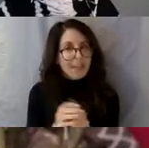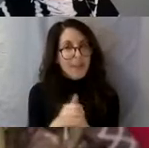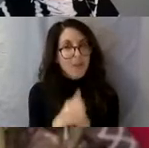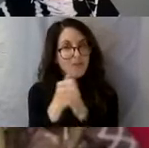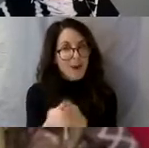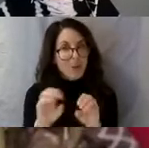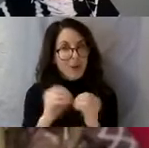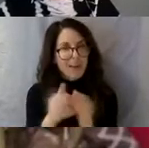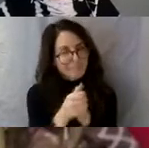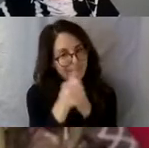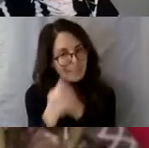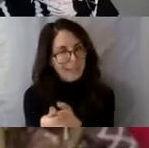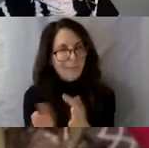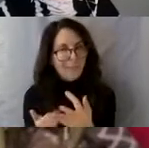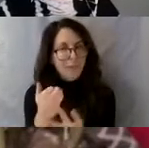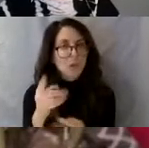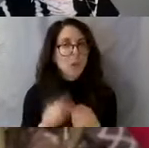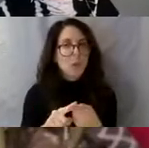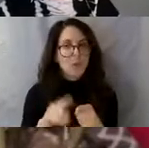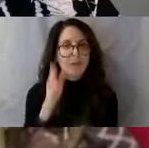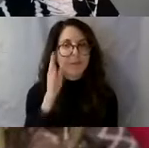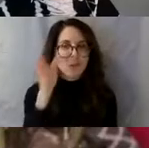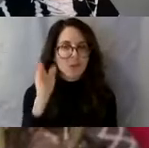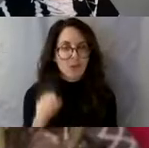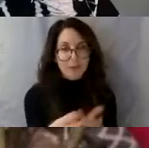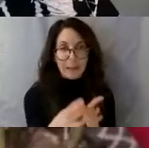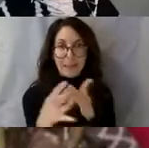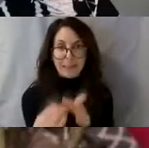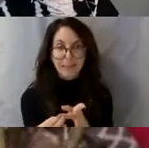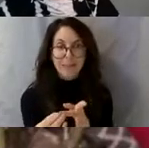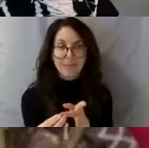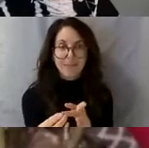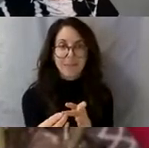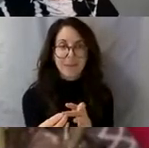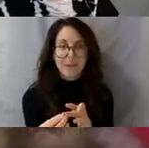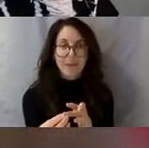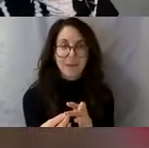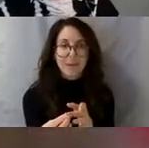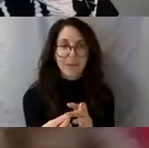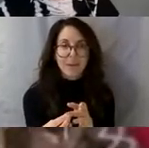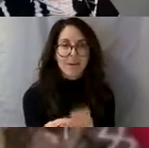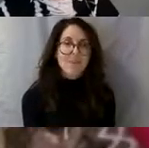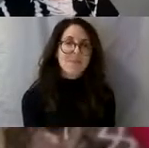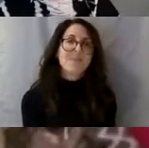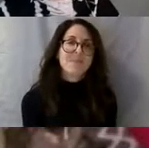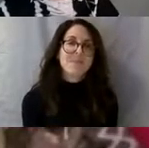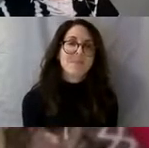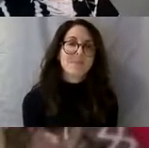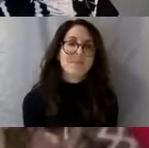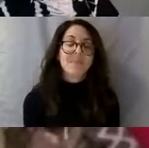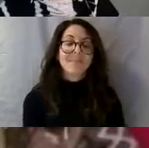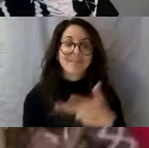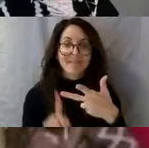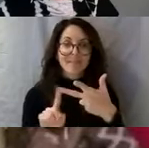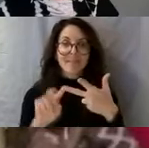future. They will lead an organization into where the future is. My third perspective would